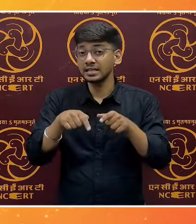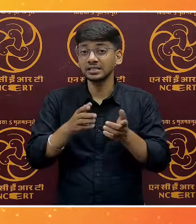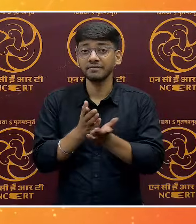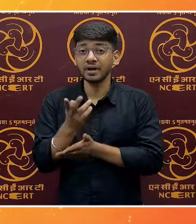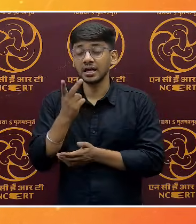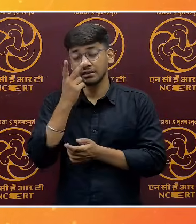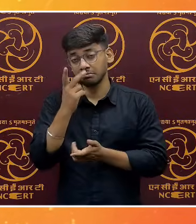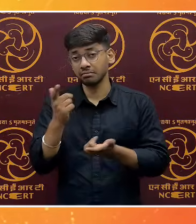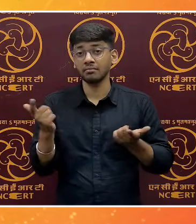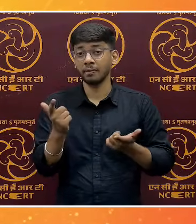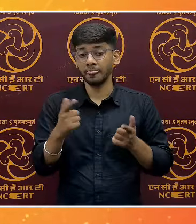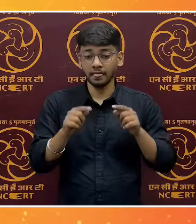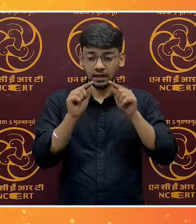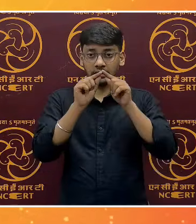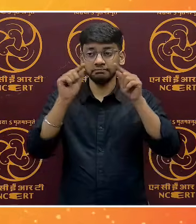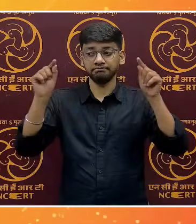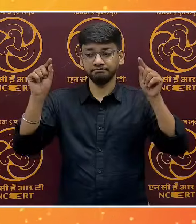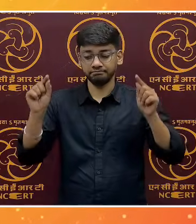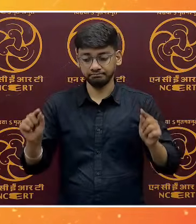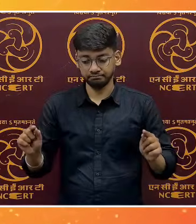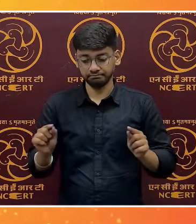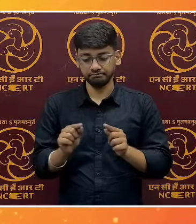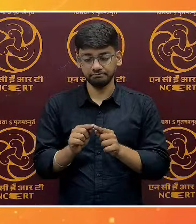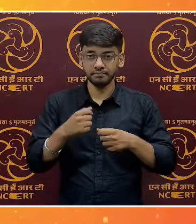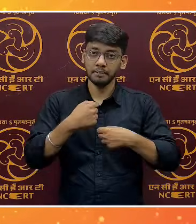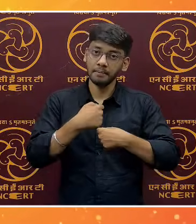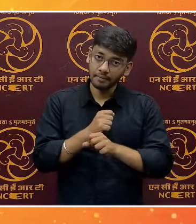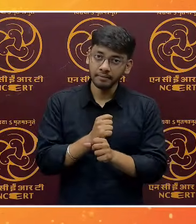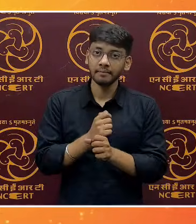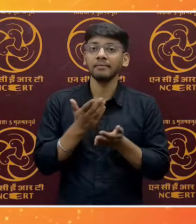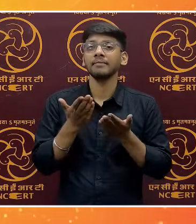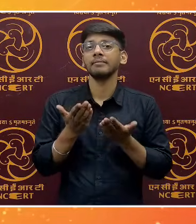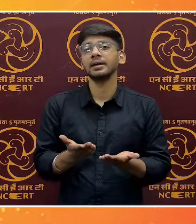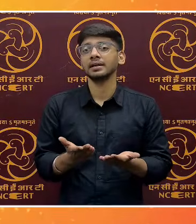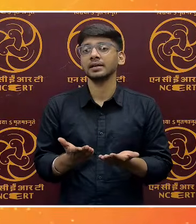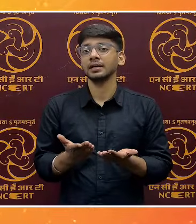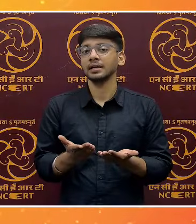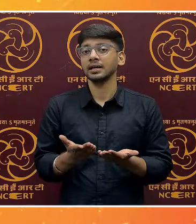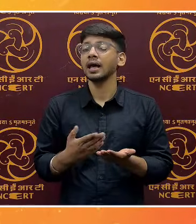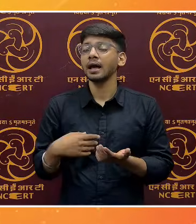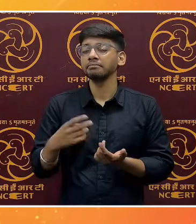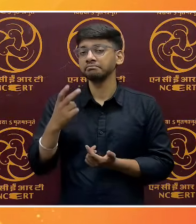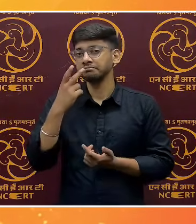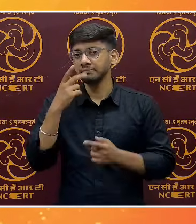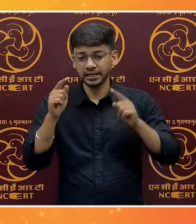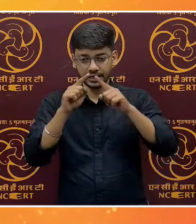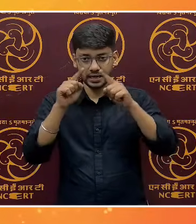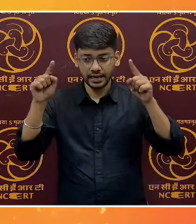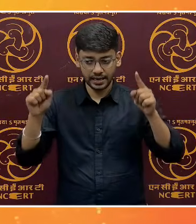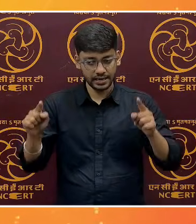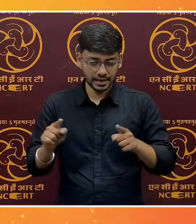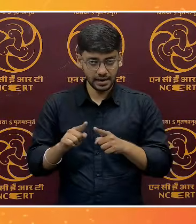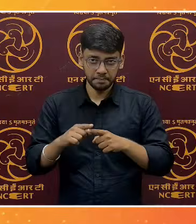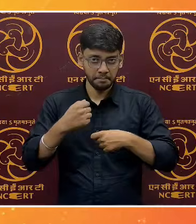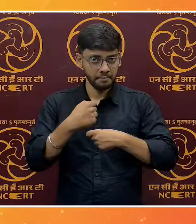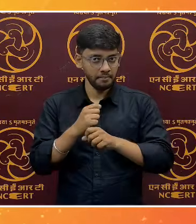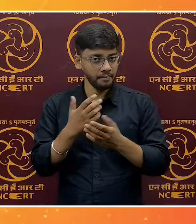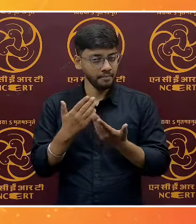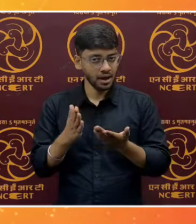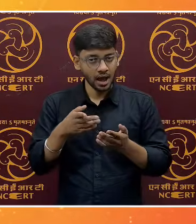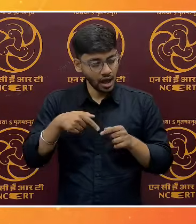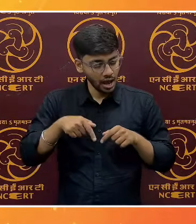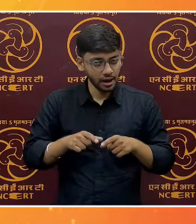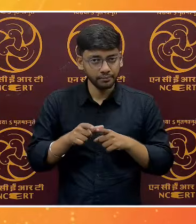can see a rectangle has been performed. Now we can see the rectangle has been performed. Now we are going